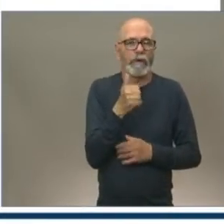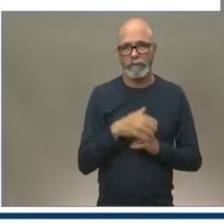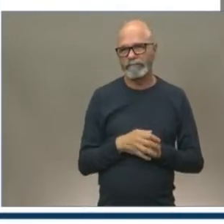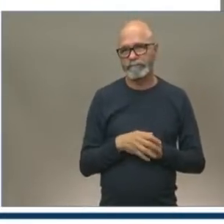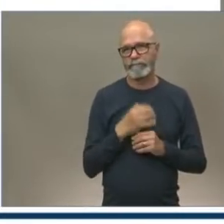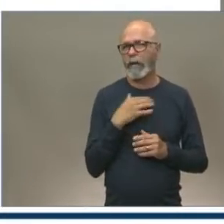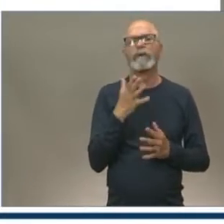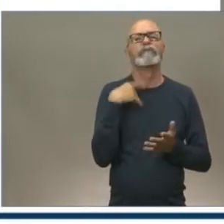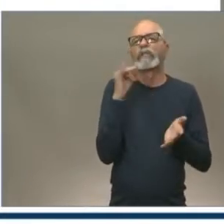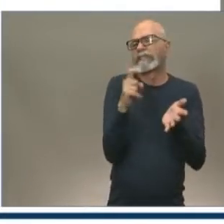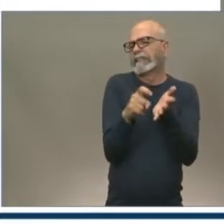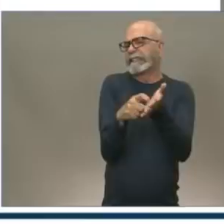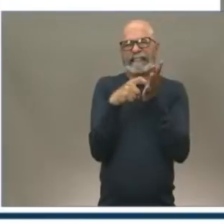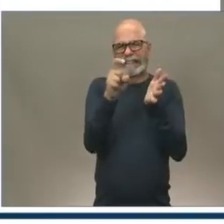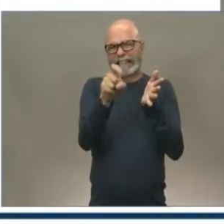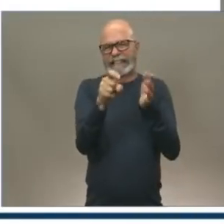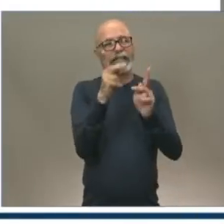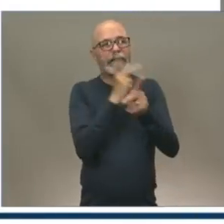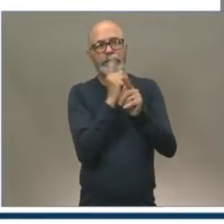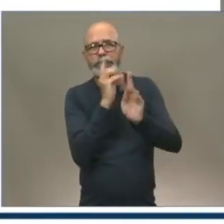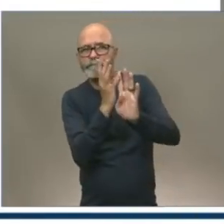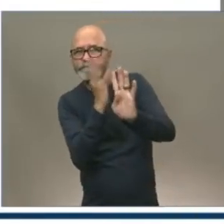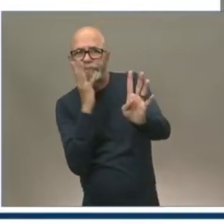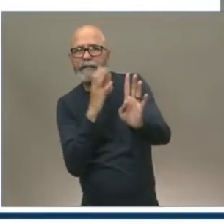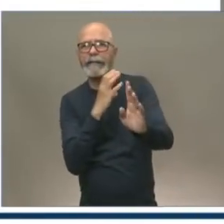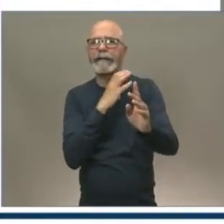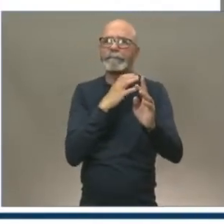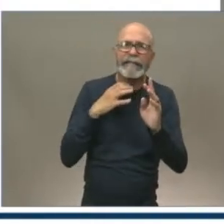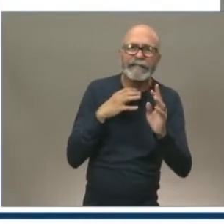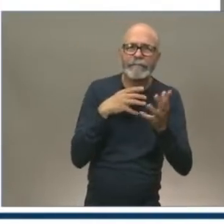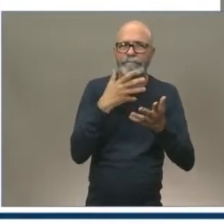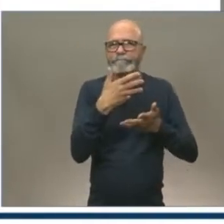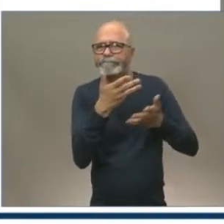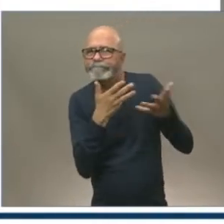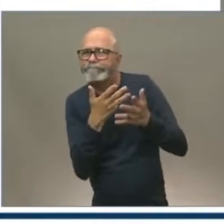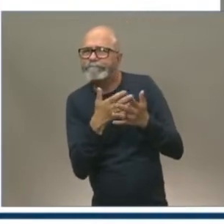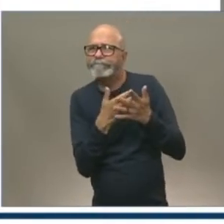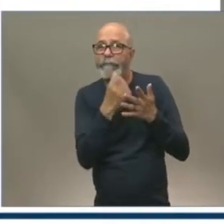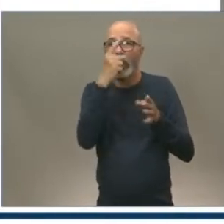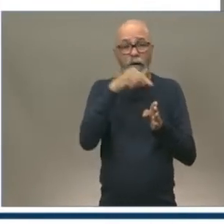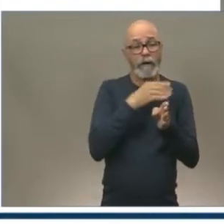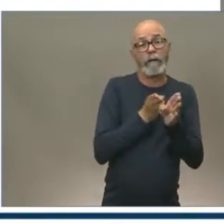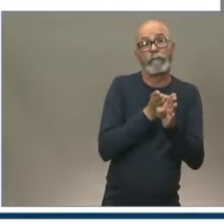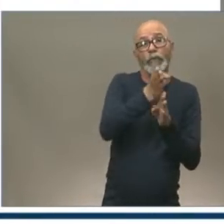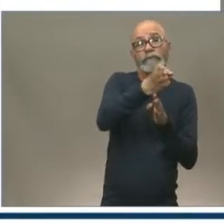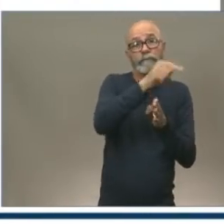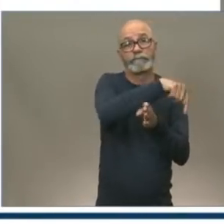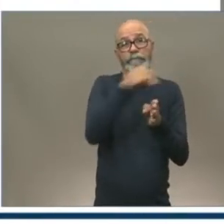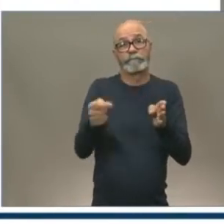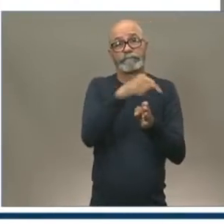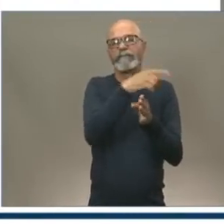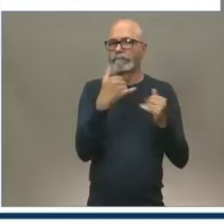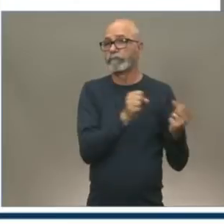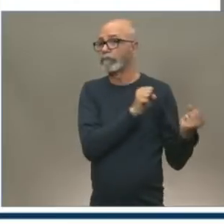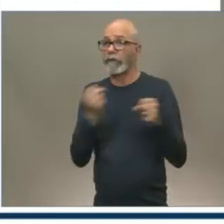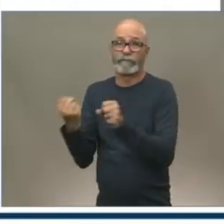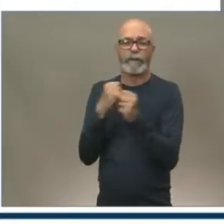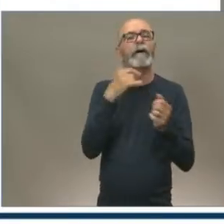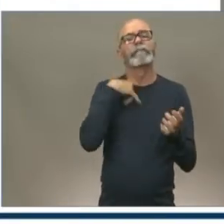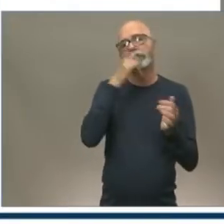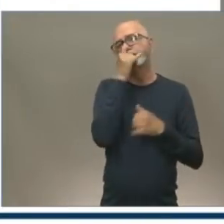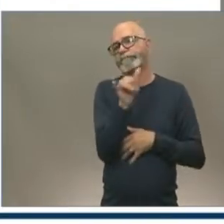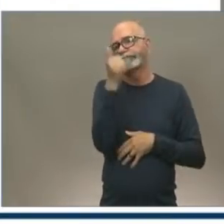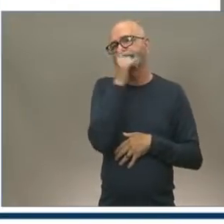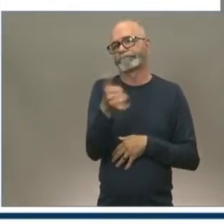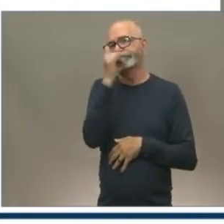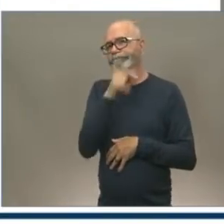with other measures at the border. We also have to, there's a lot of work that's going on. Everybody who comes in has to do their digital safe check-in. So we're also in the